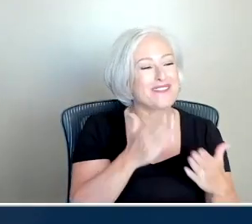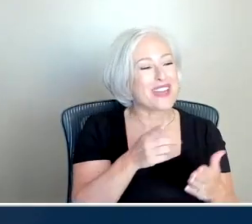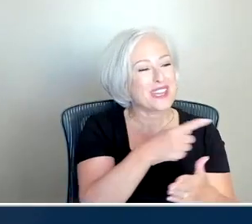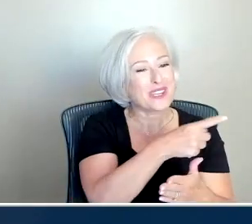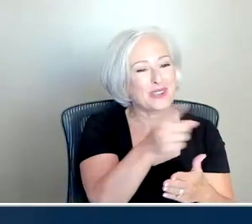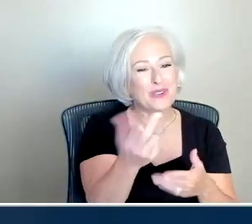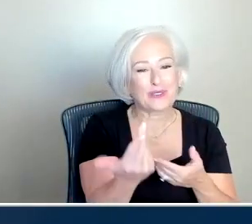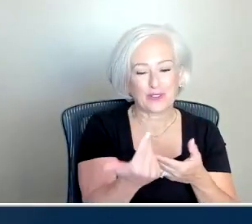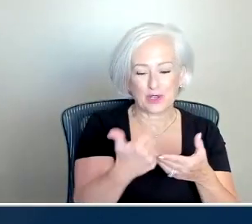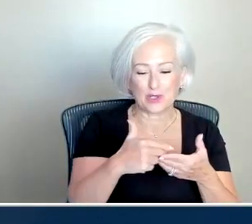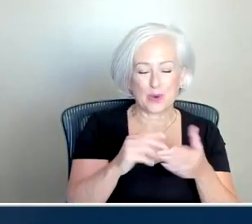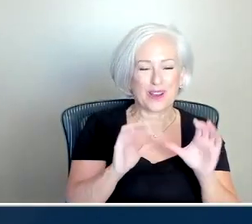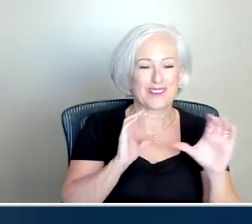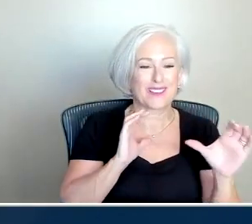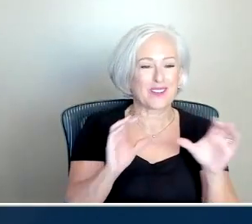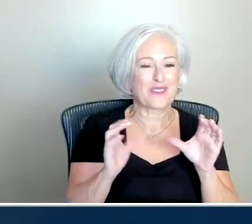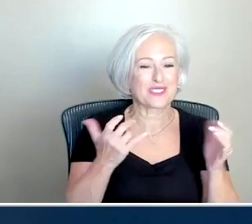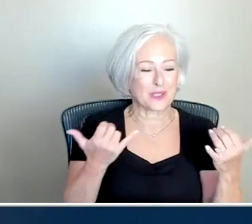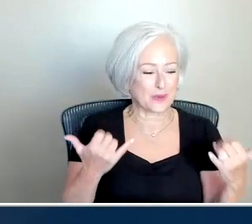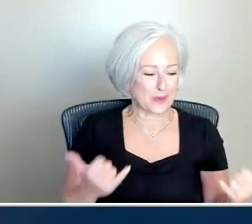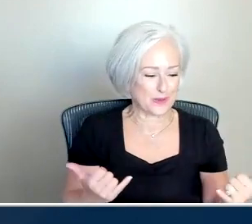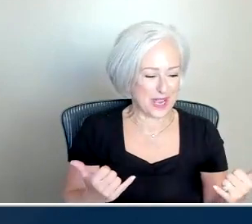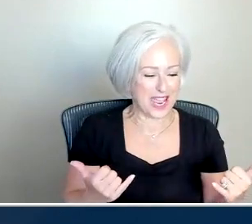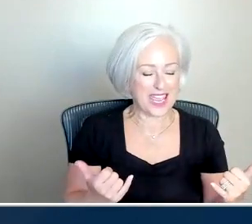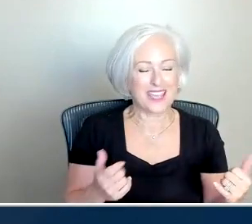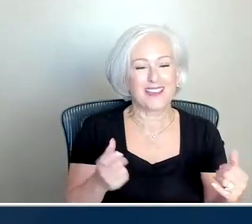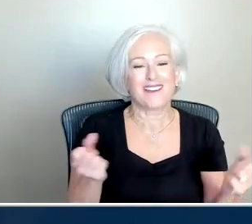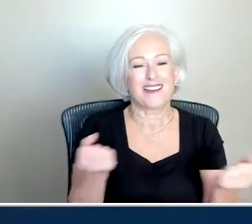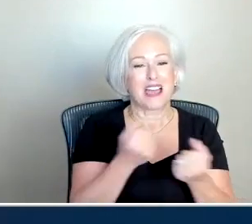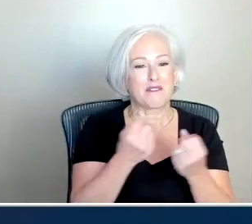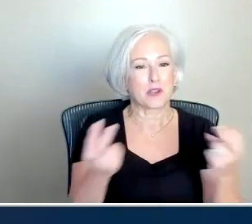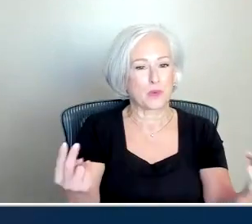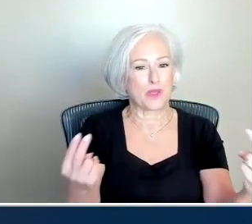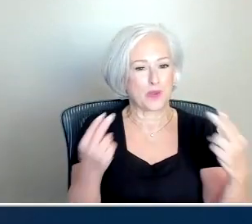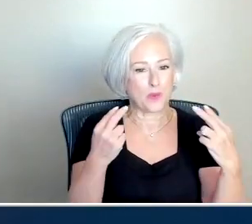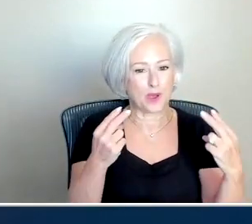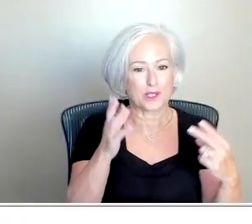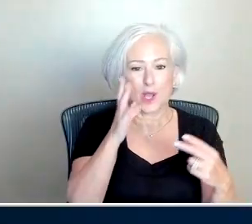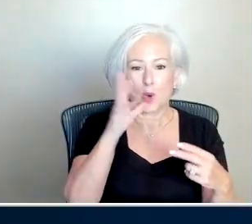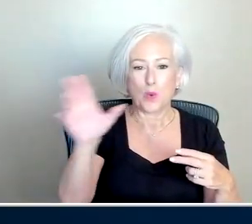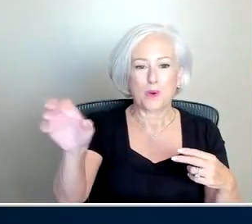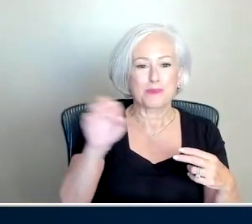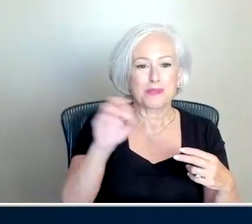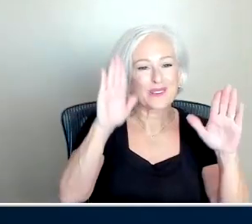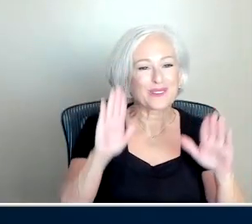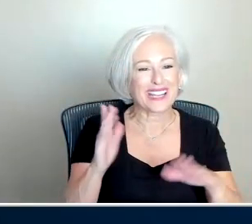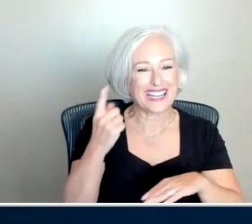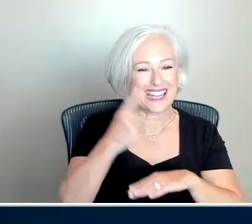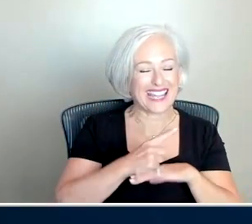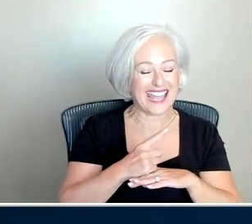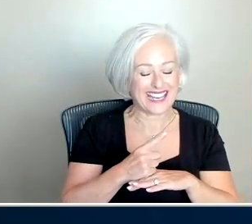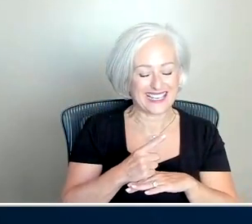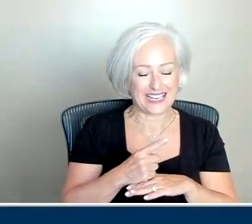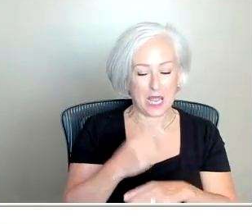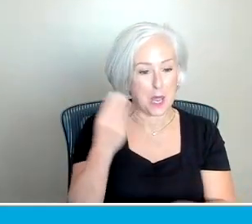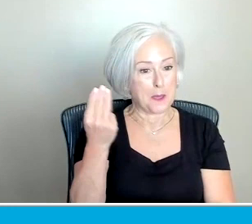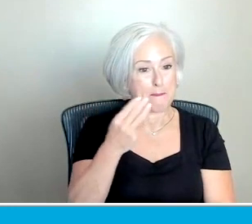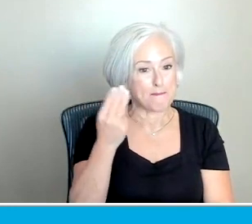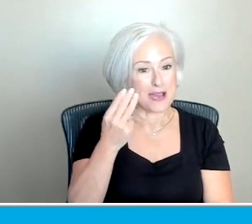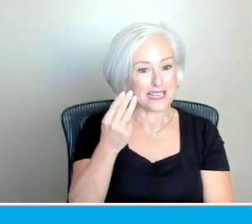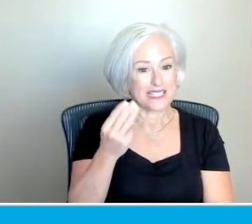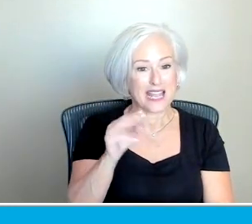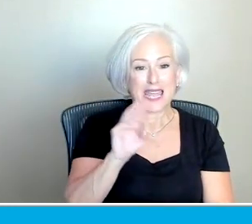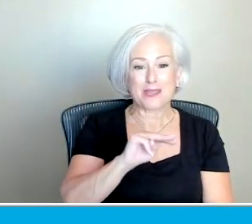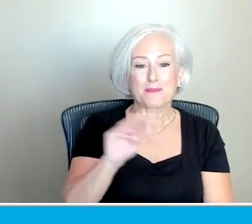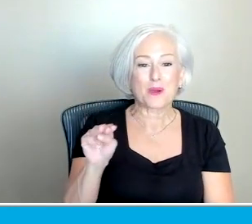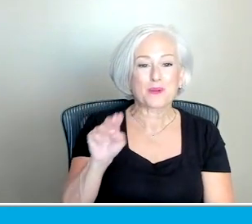and our viewers. We will be right back here on Monday morning. Have a great weekend. Coming up Monday on the Morning Medical Update. When